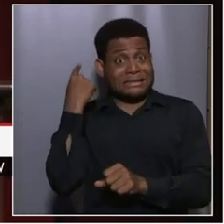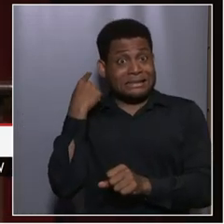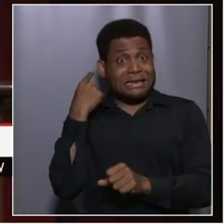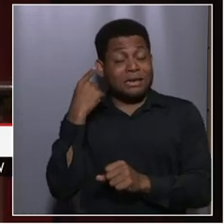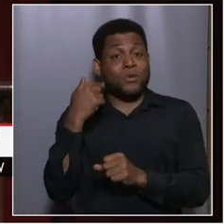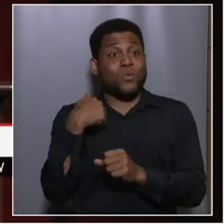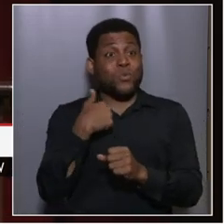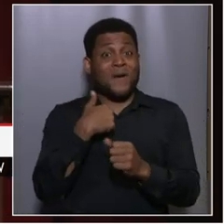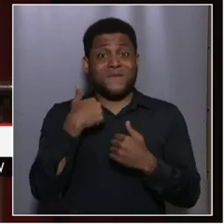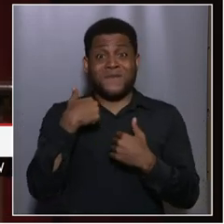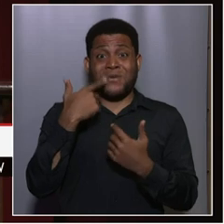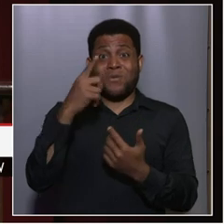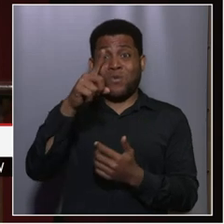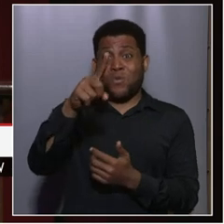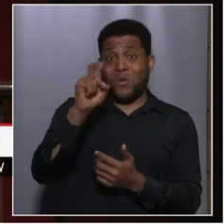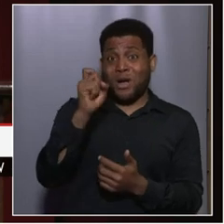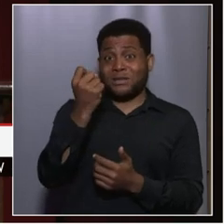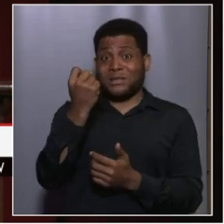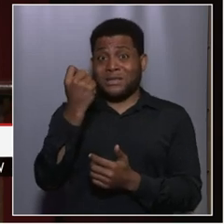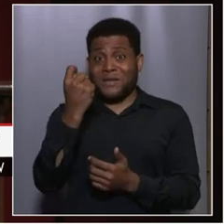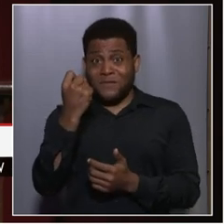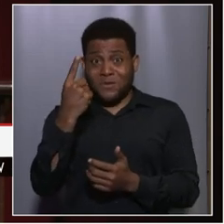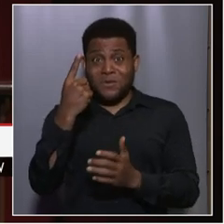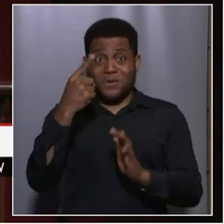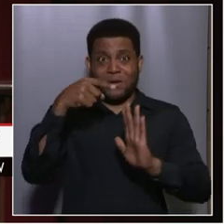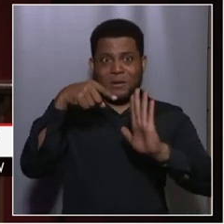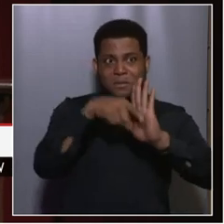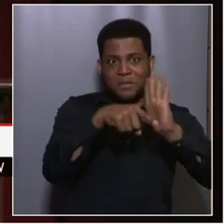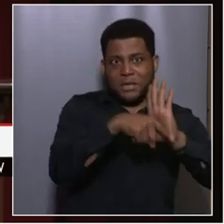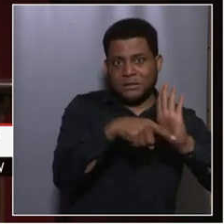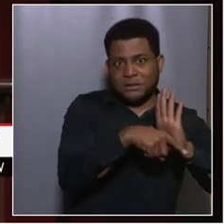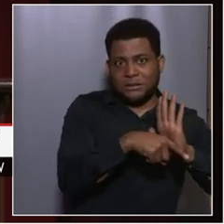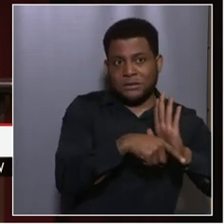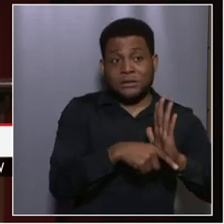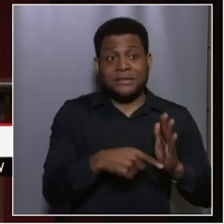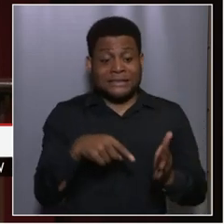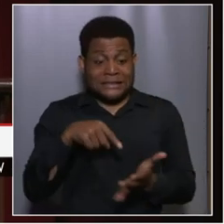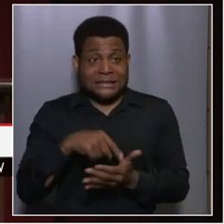homicides. This year we have 85. That's a decrease of 23%.